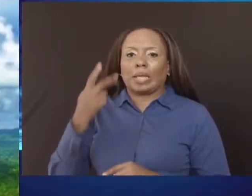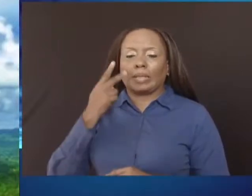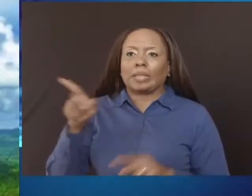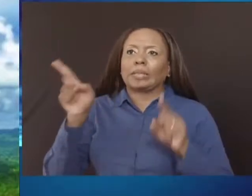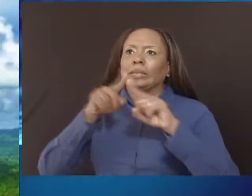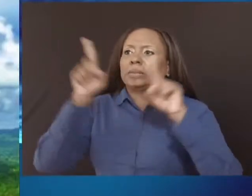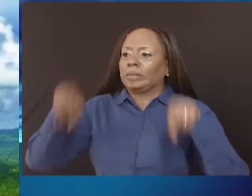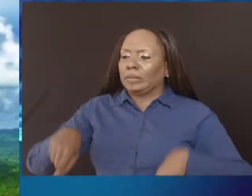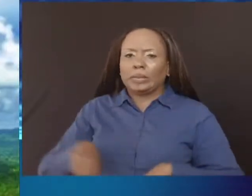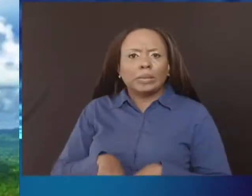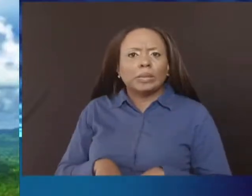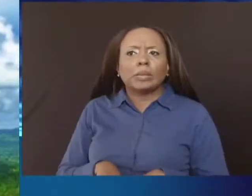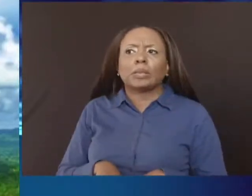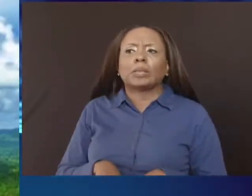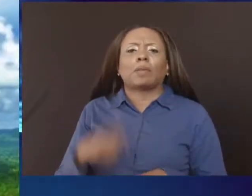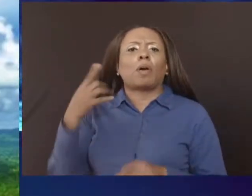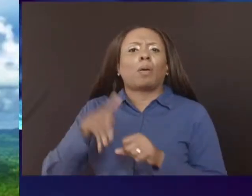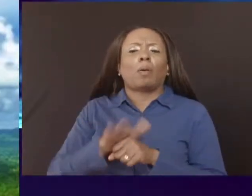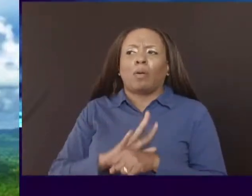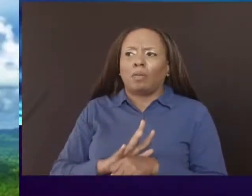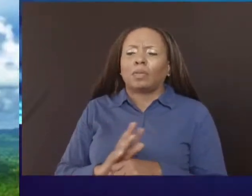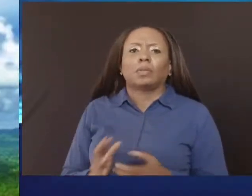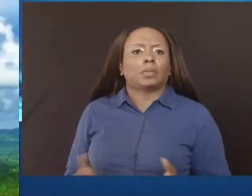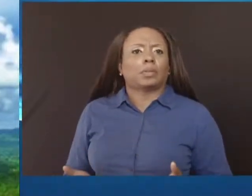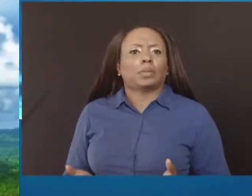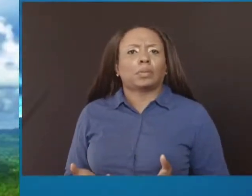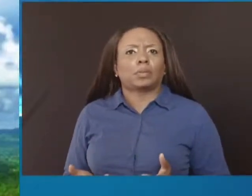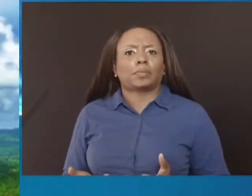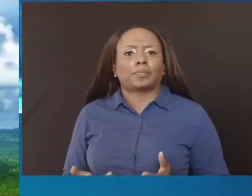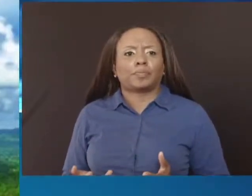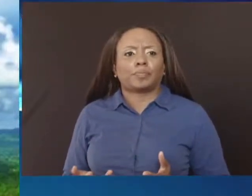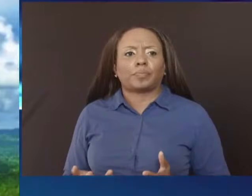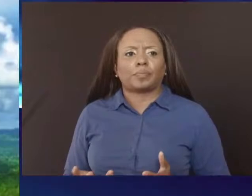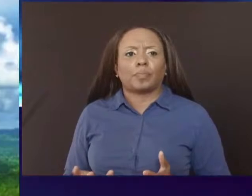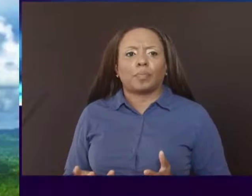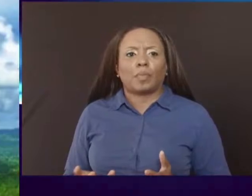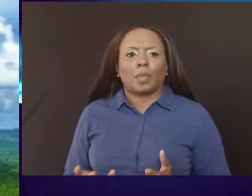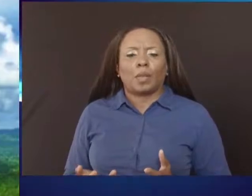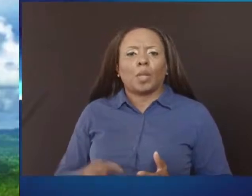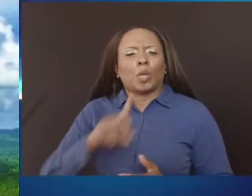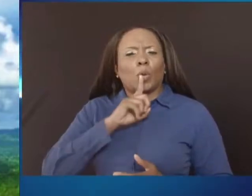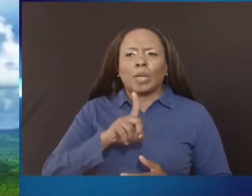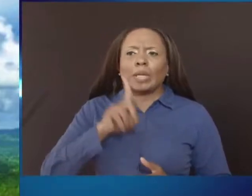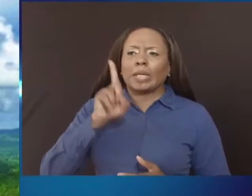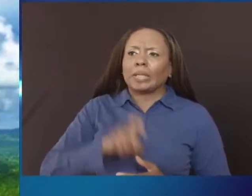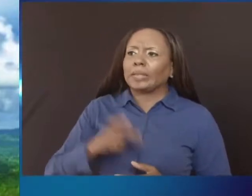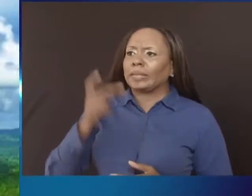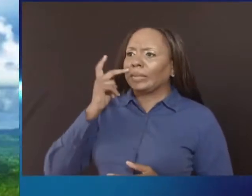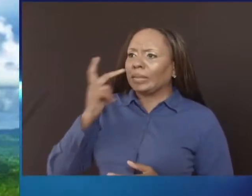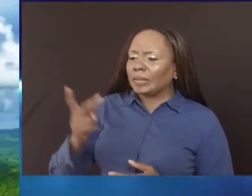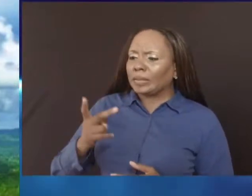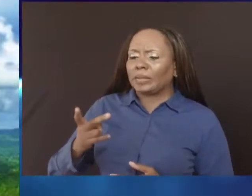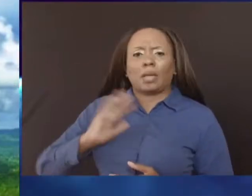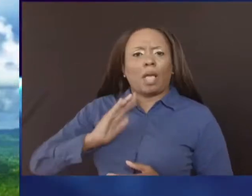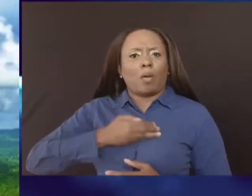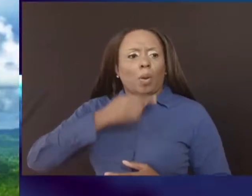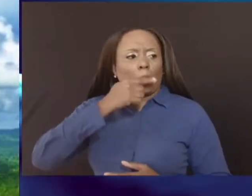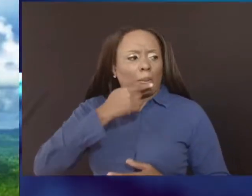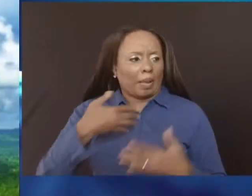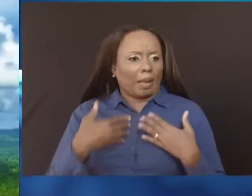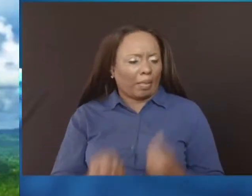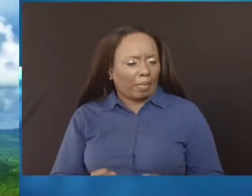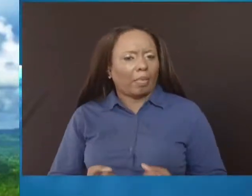many stakeholders that can view this dashboard from a public health standpoint, as well as